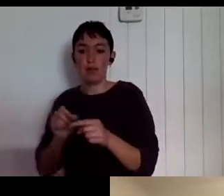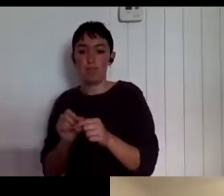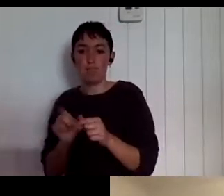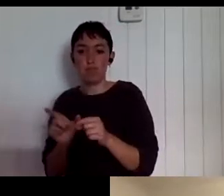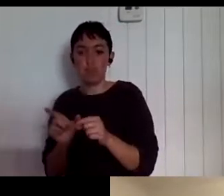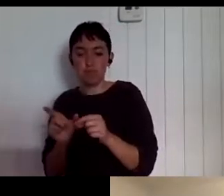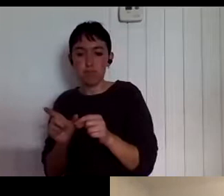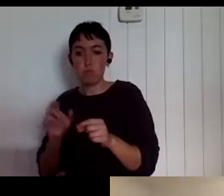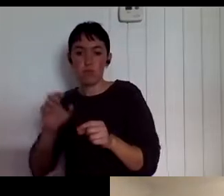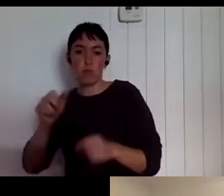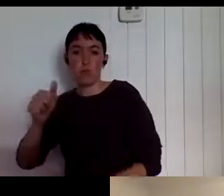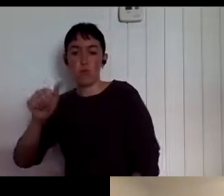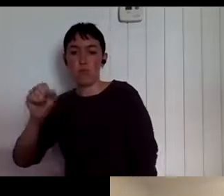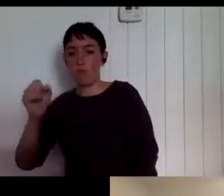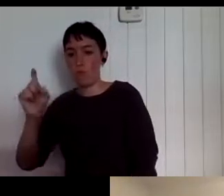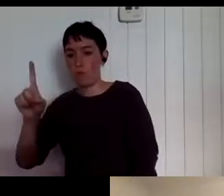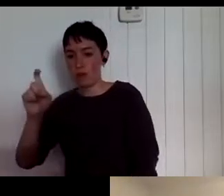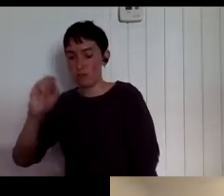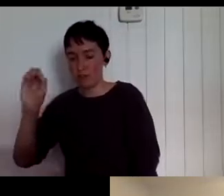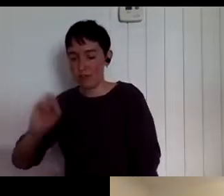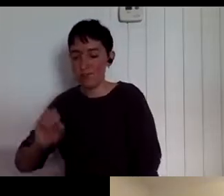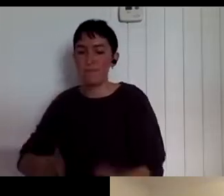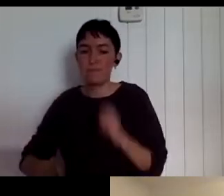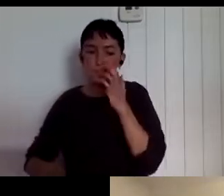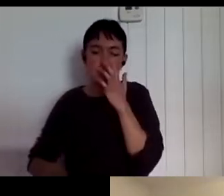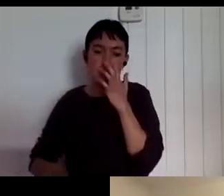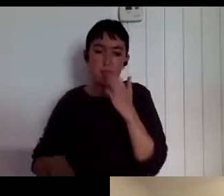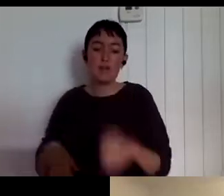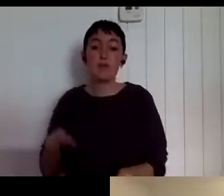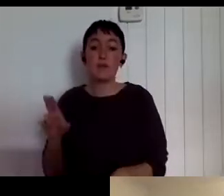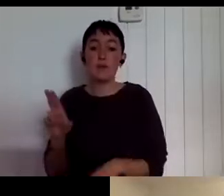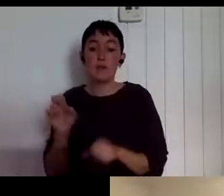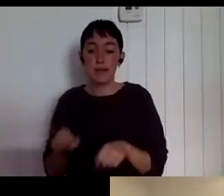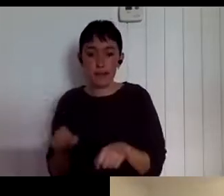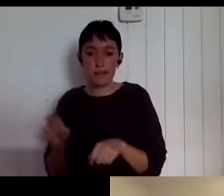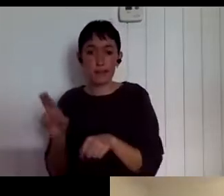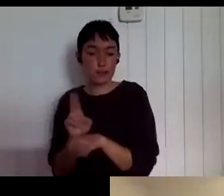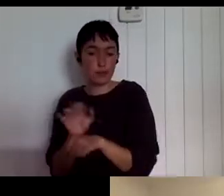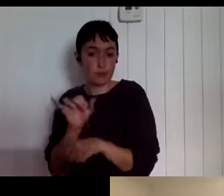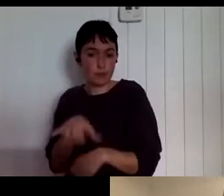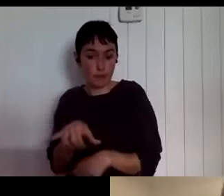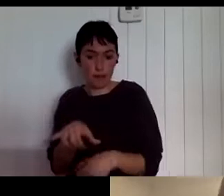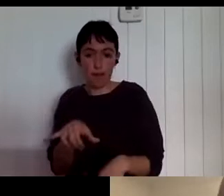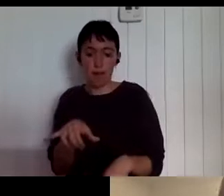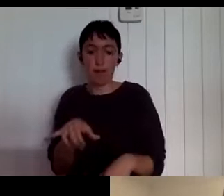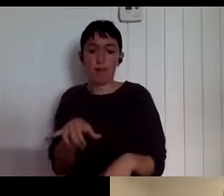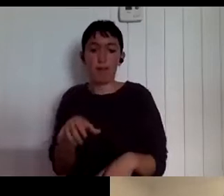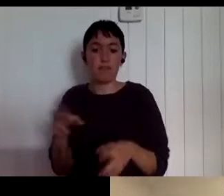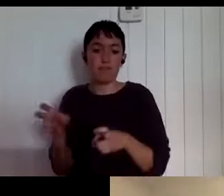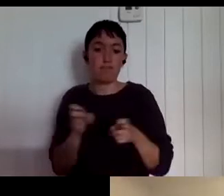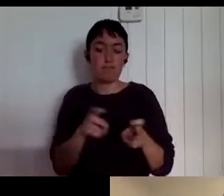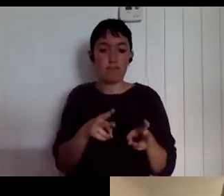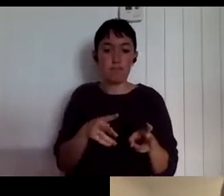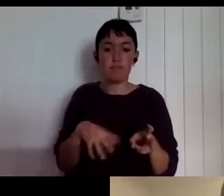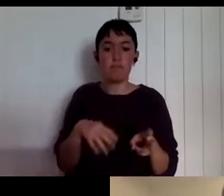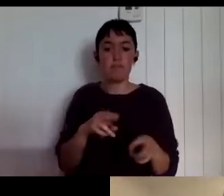We can then discharge that battery in order to create electricity the same way that we're doing with the turbine. Something called a redox flow battery is kind of how